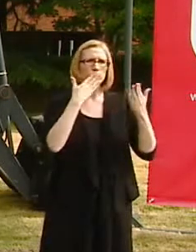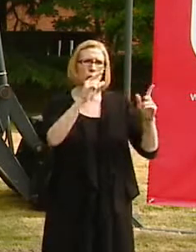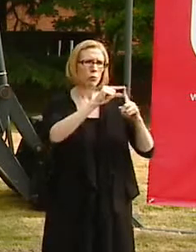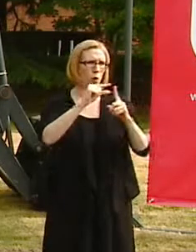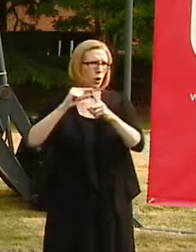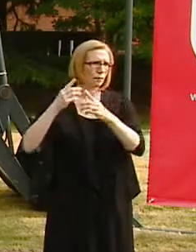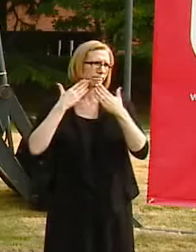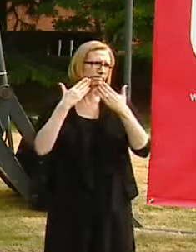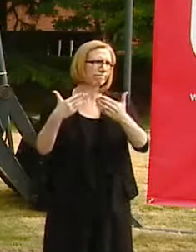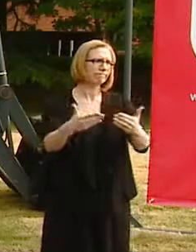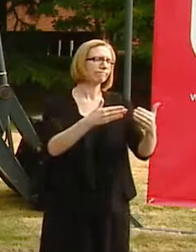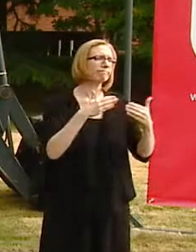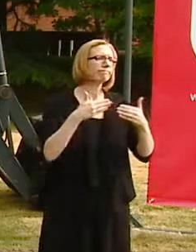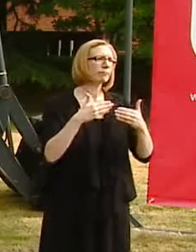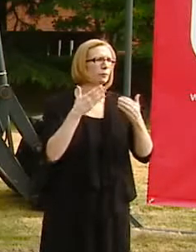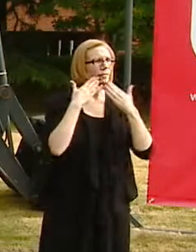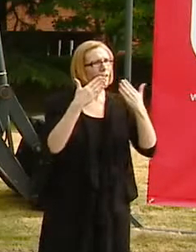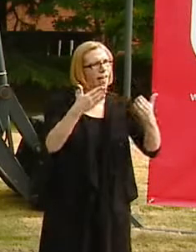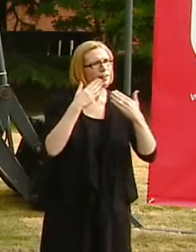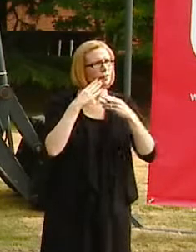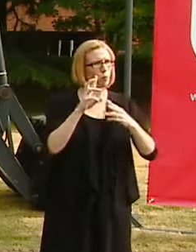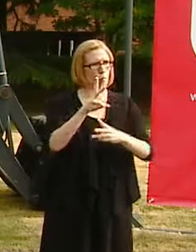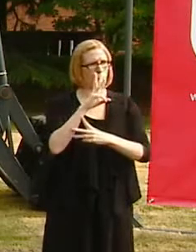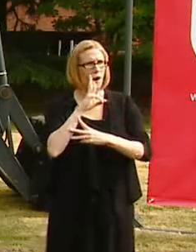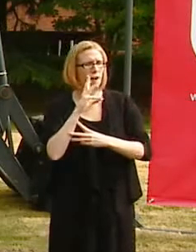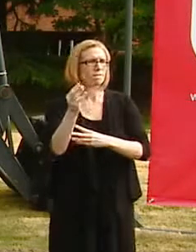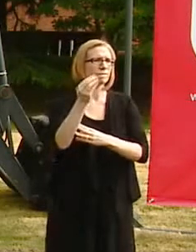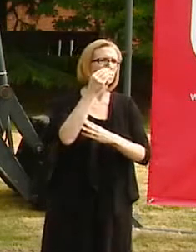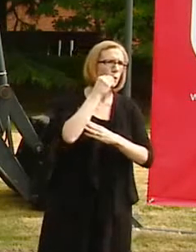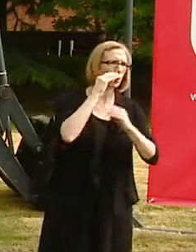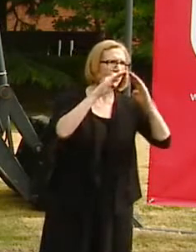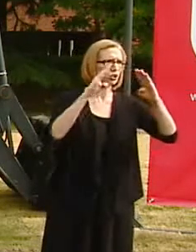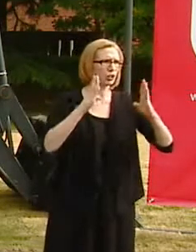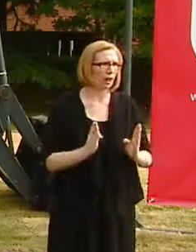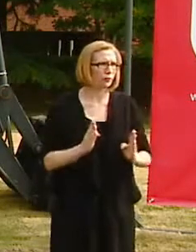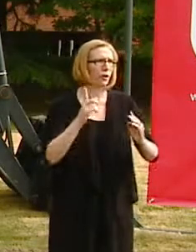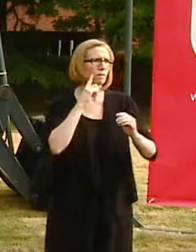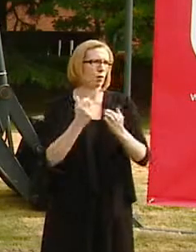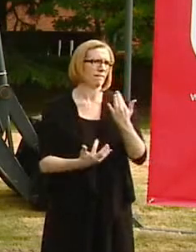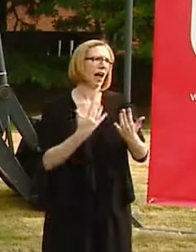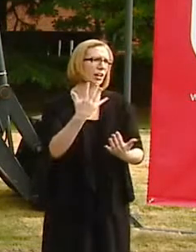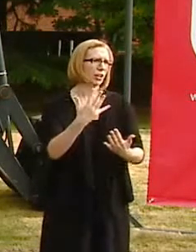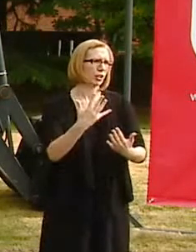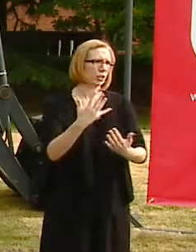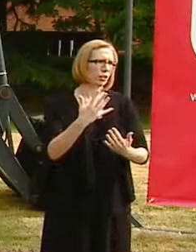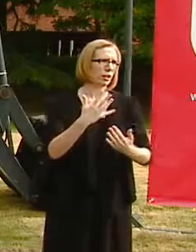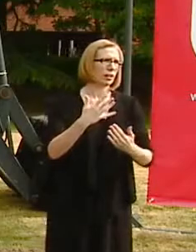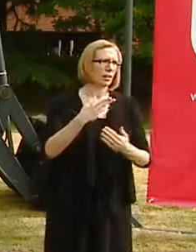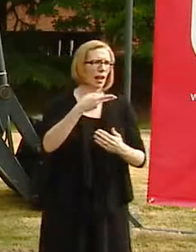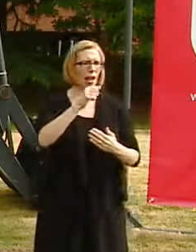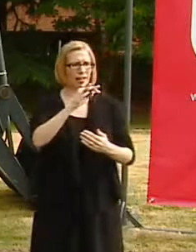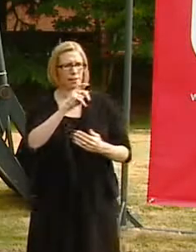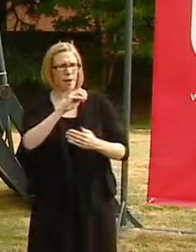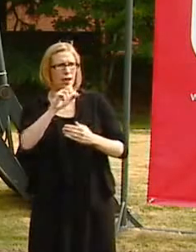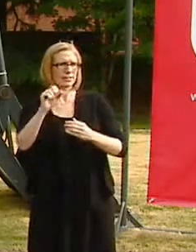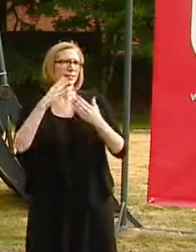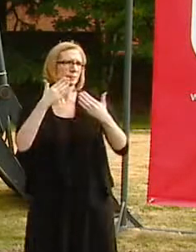words. We thank you for water, for food, for shelter, for fire. Aho. Hayumasi.